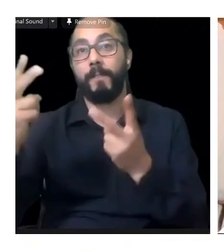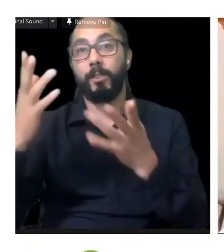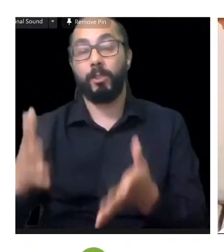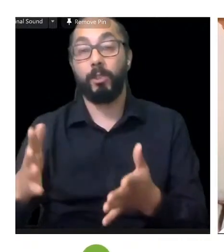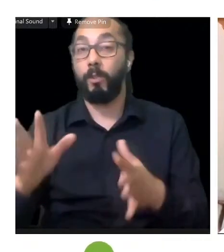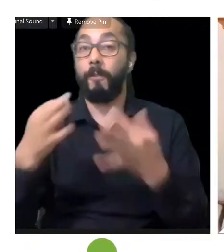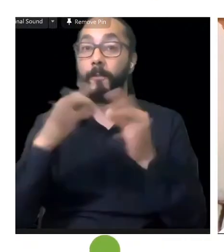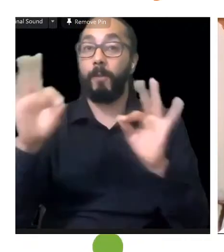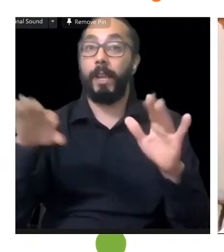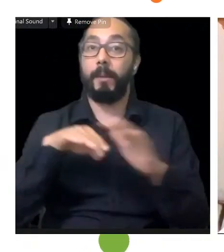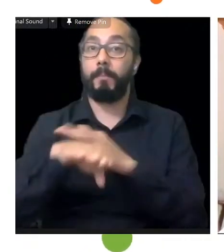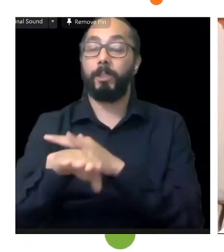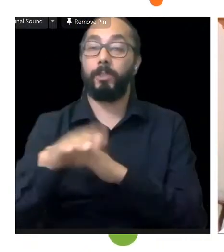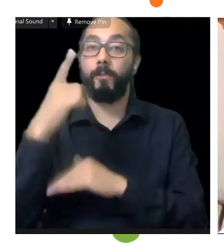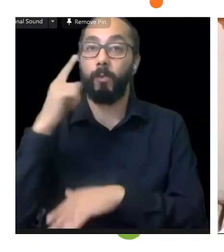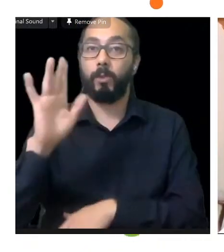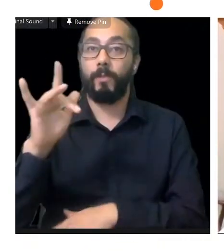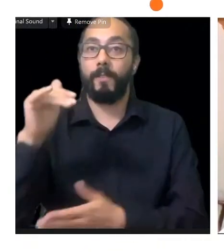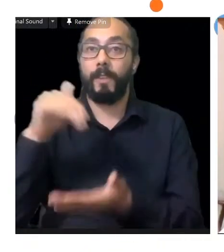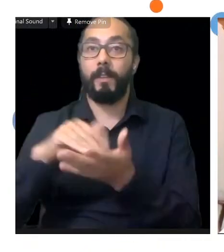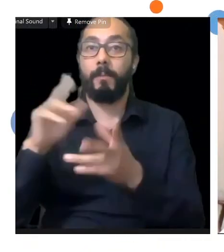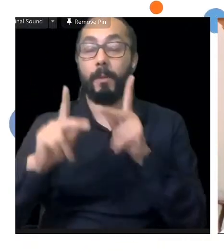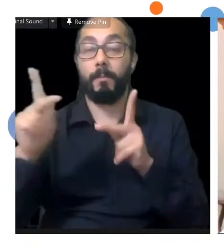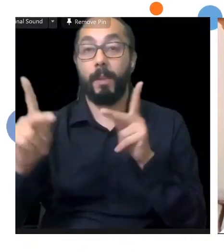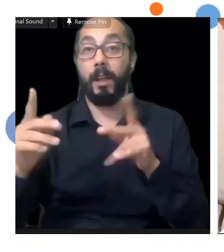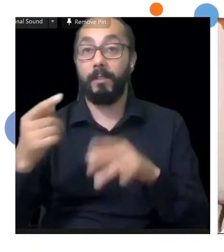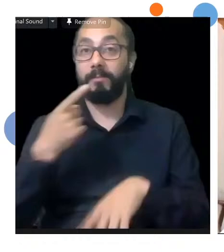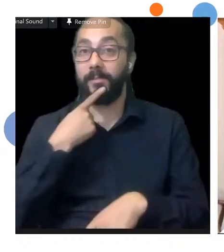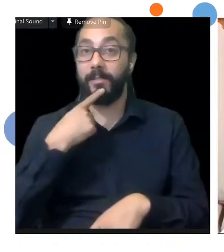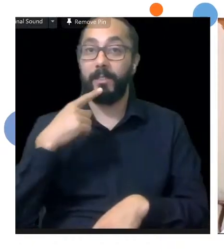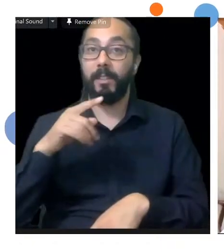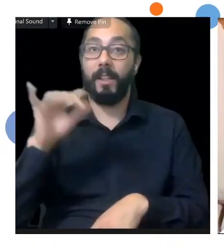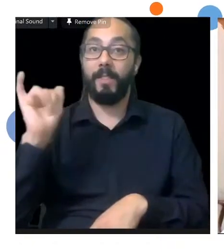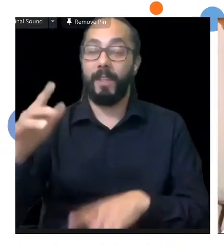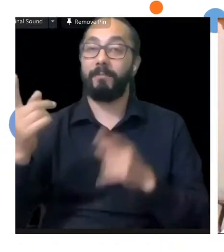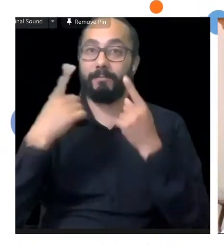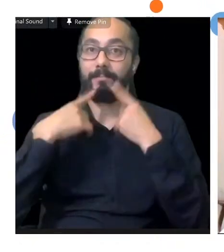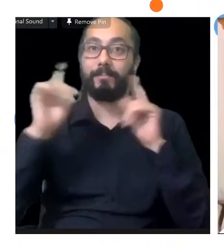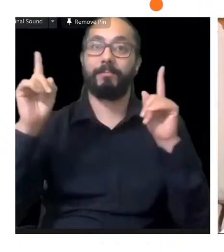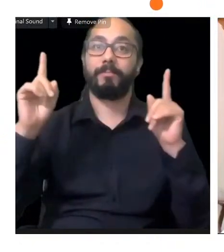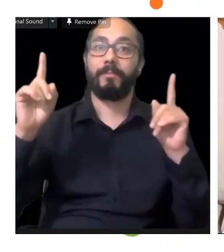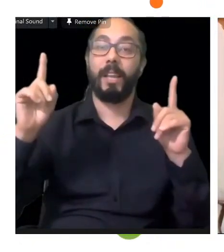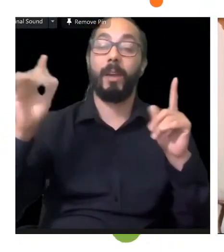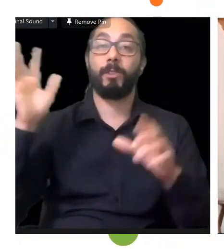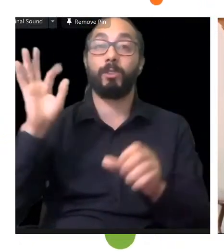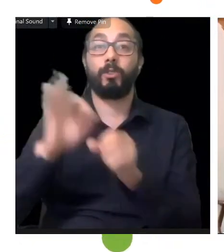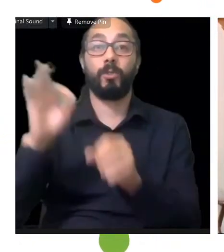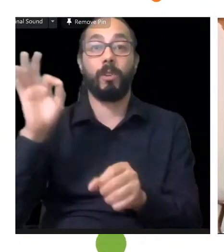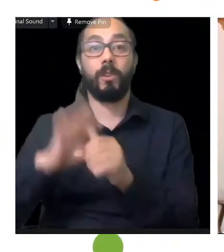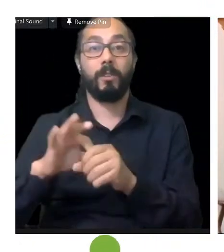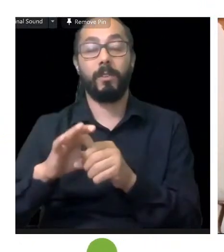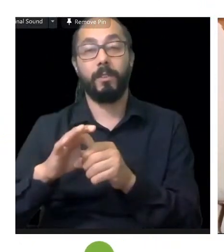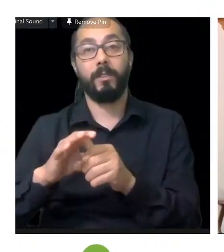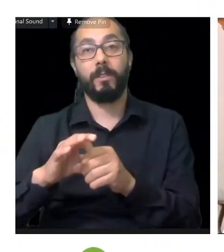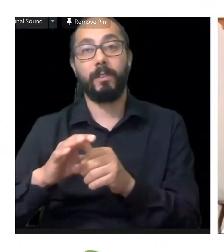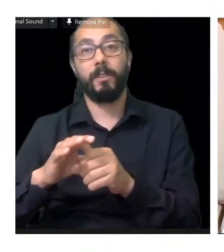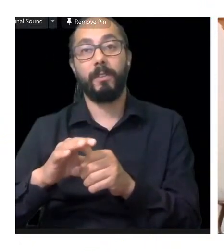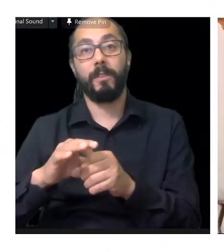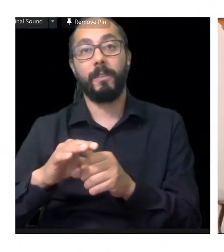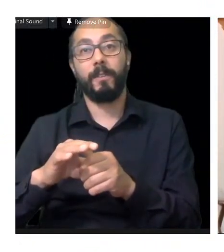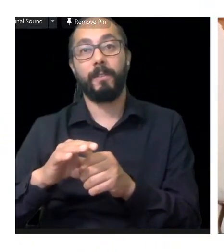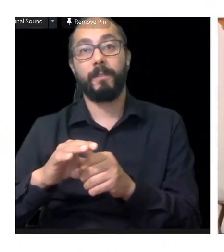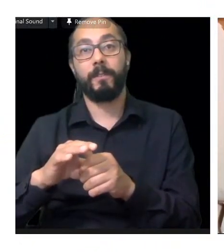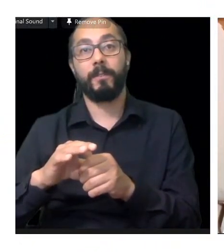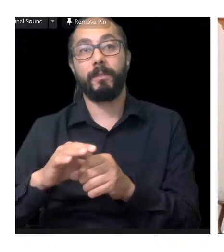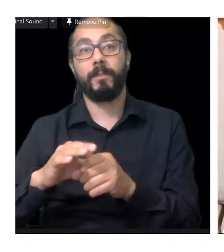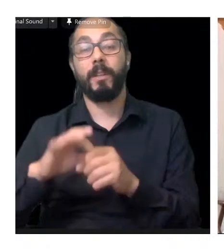admission. And I'm really pleased to say that this worked. It was a draw, and notwithstanding the absent